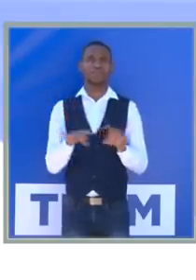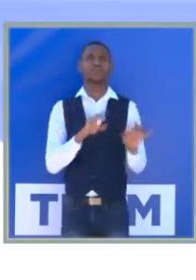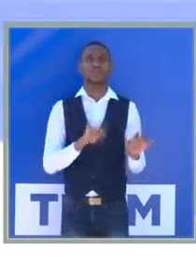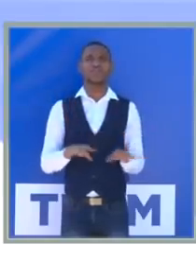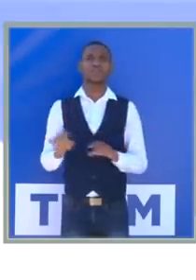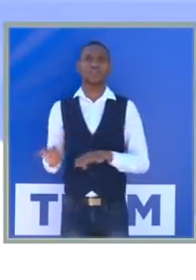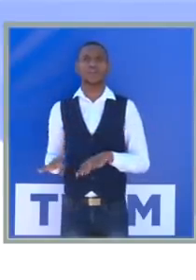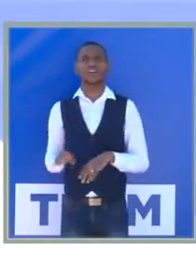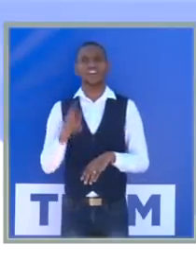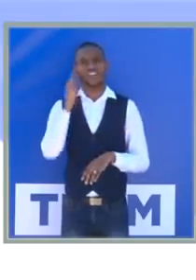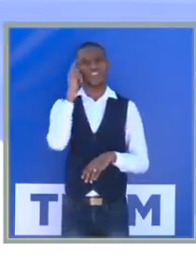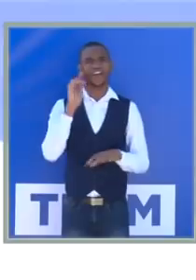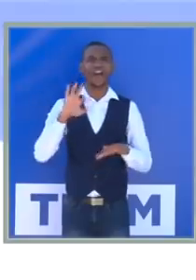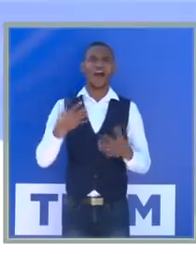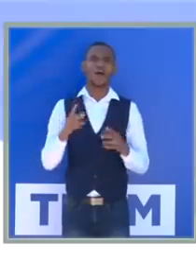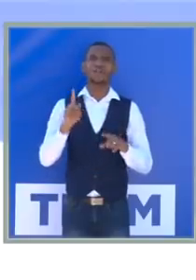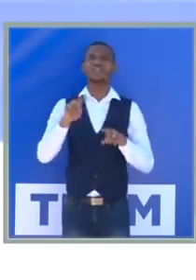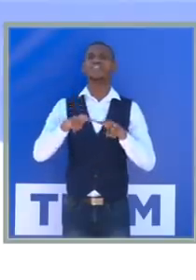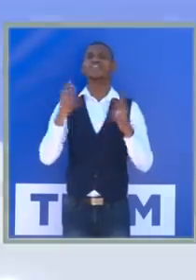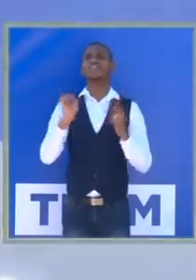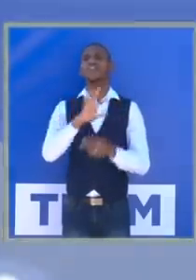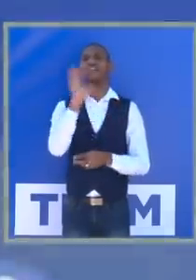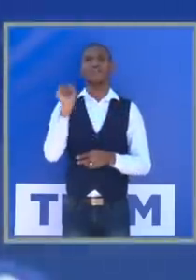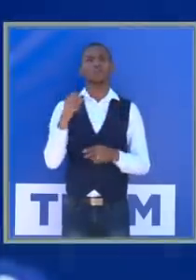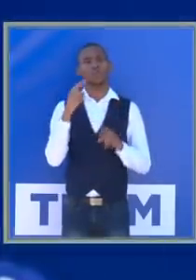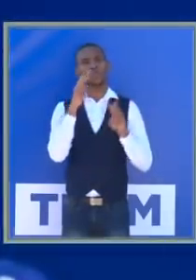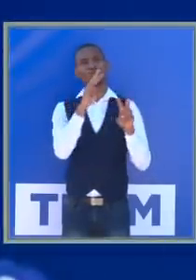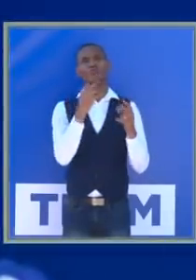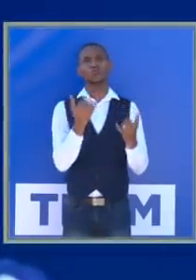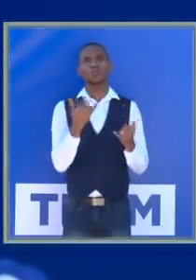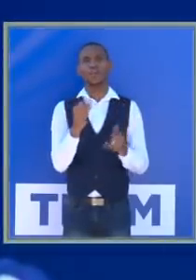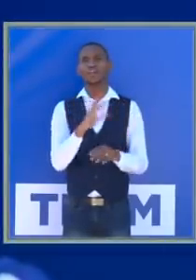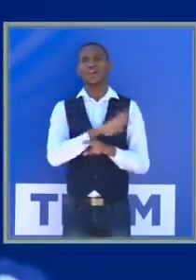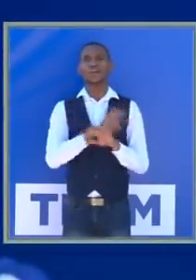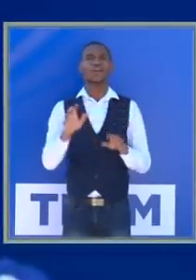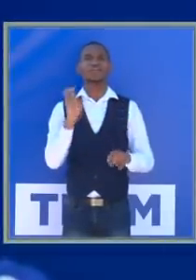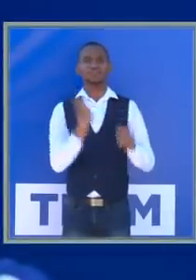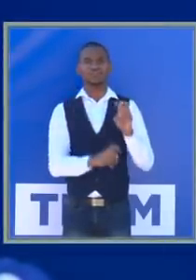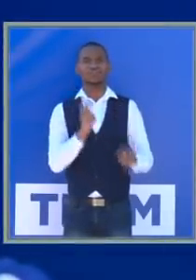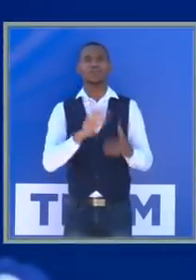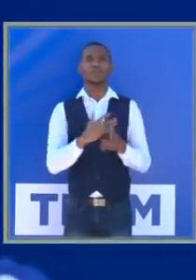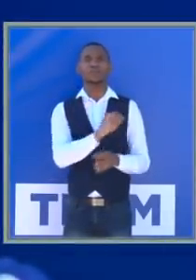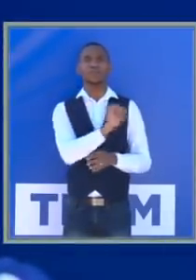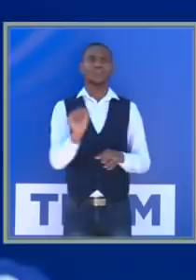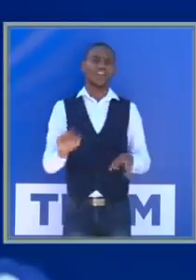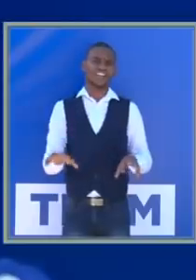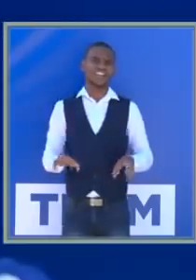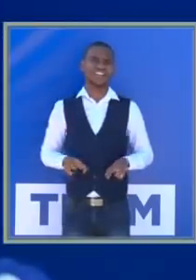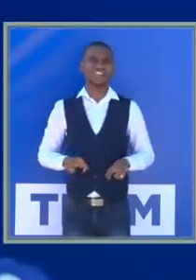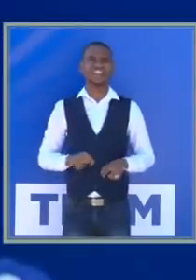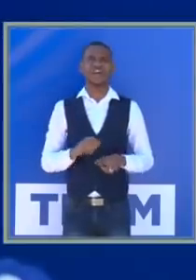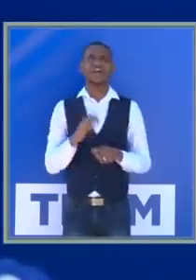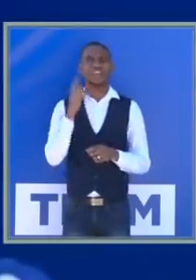Just think exactly how different South Africa could have looked today had they not looted because of their greed. Just